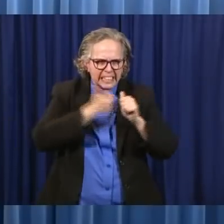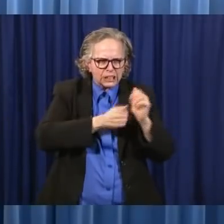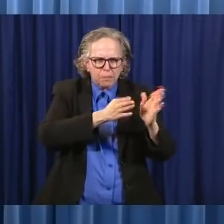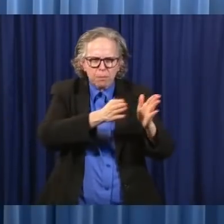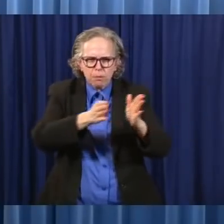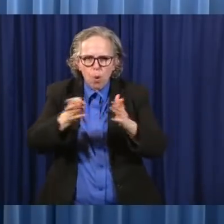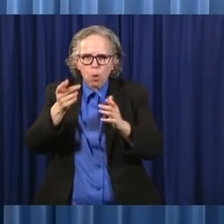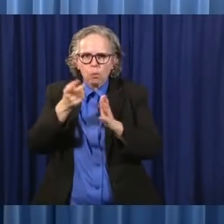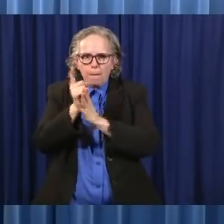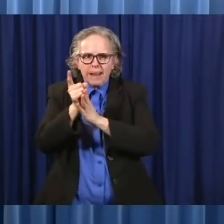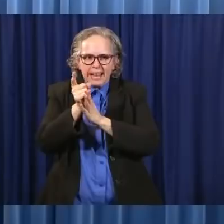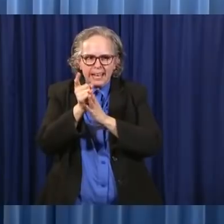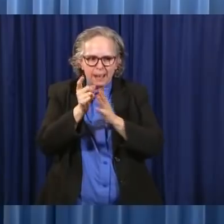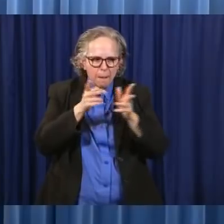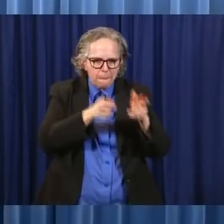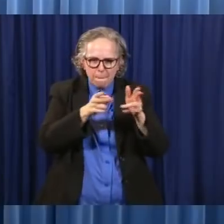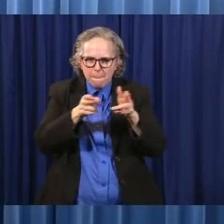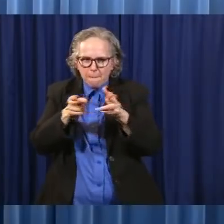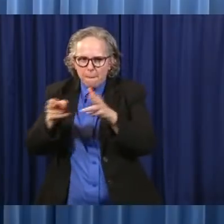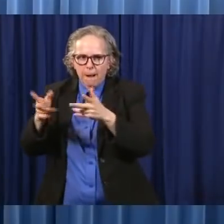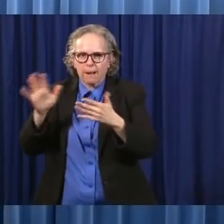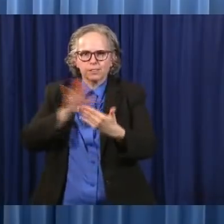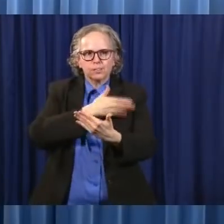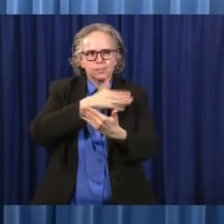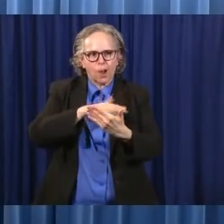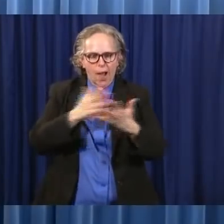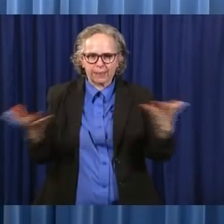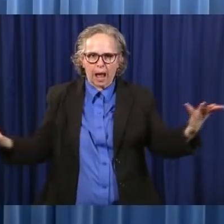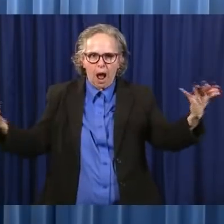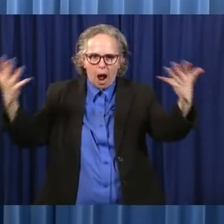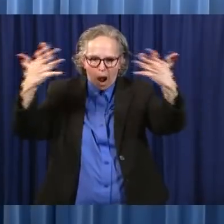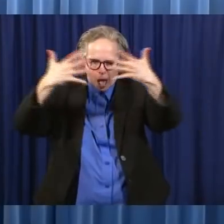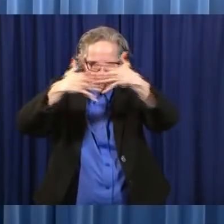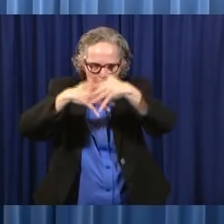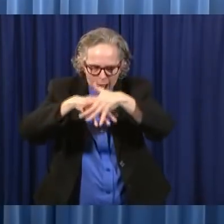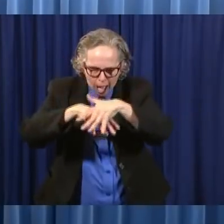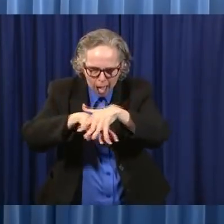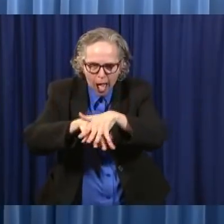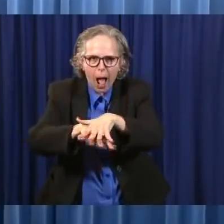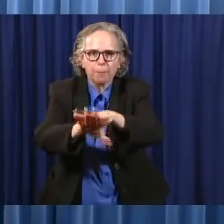in response to the COVID-19 pandemic. Eric?